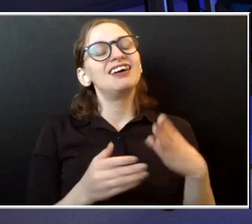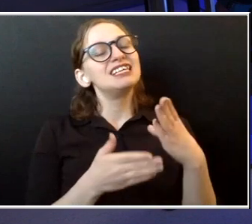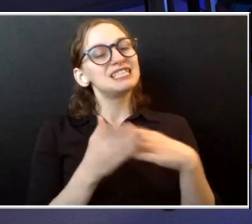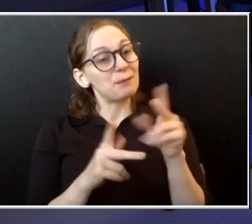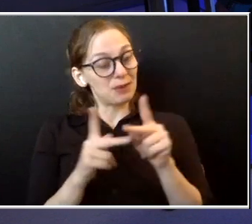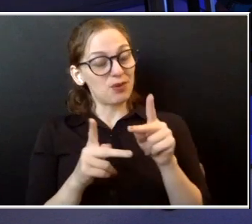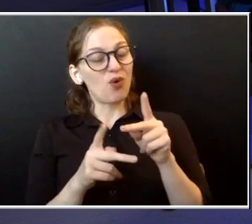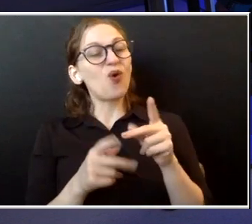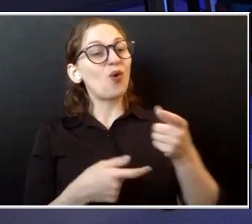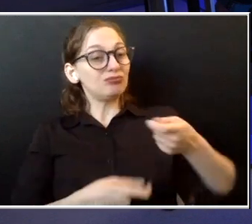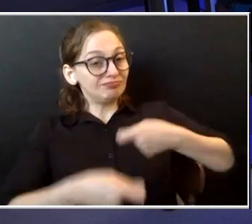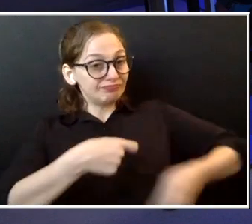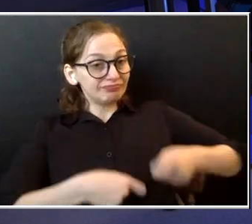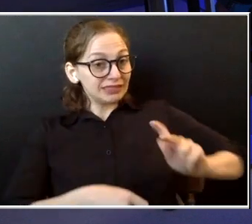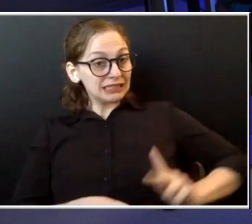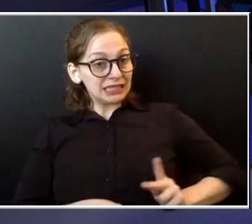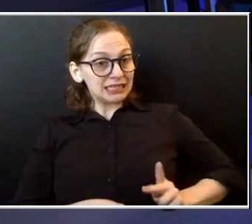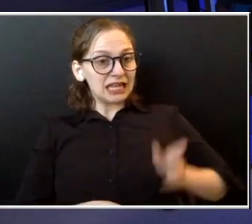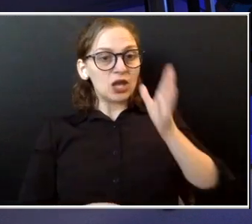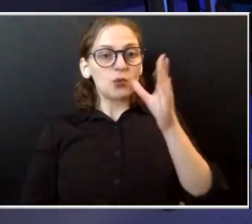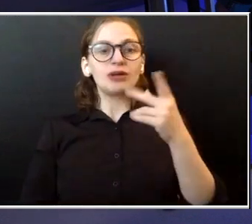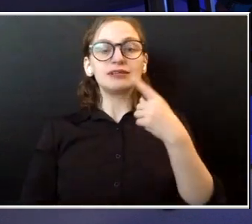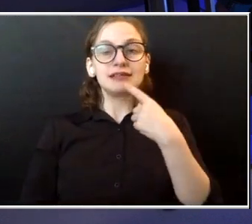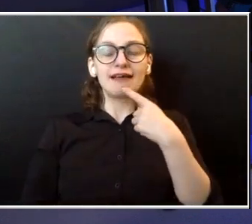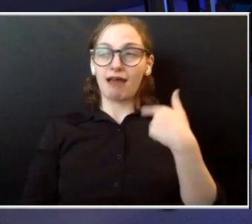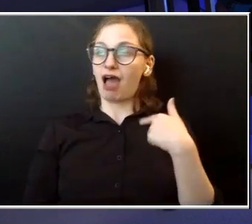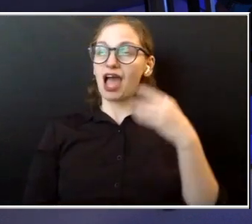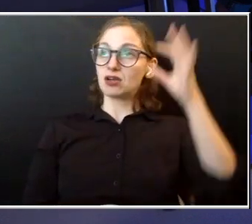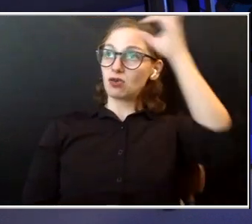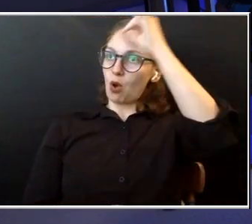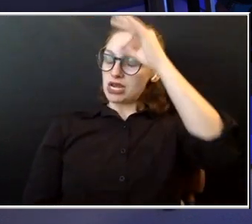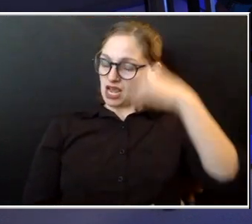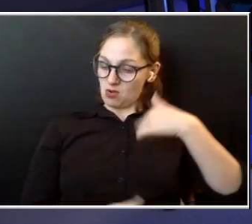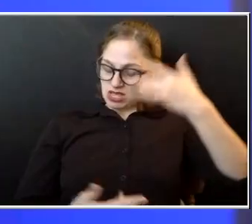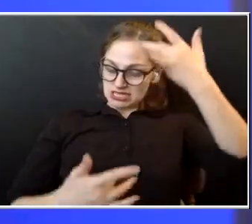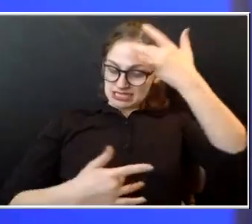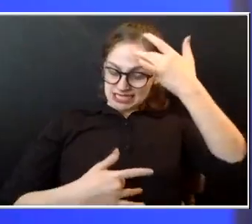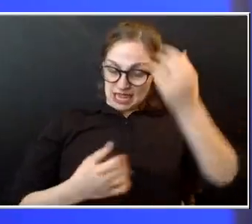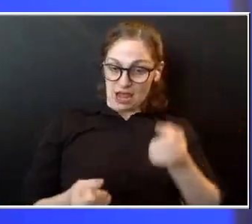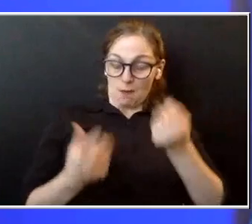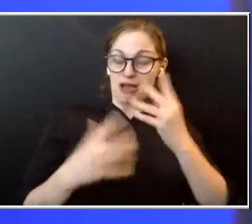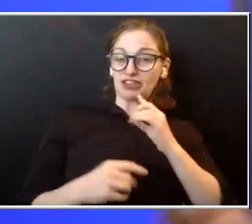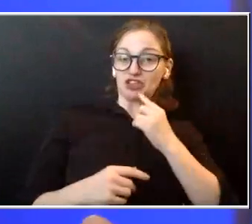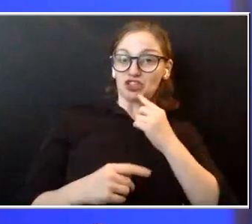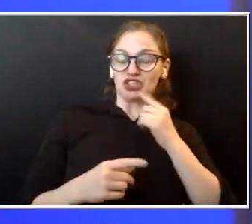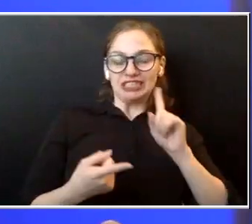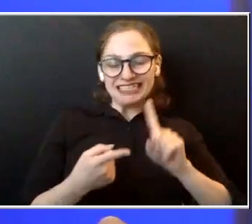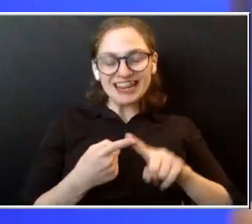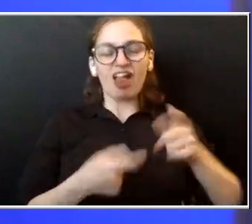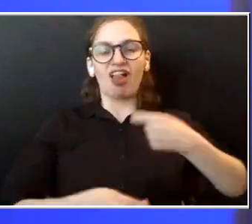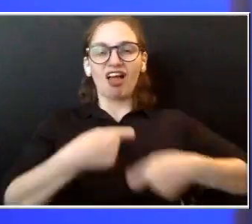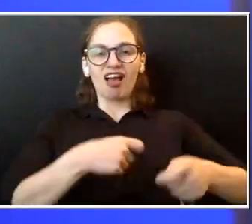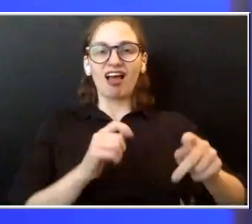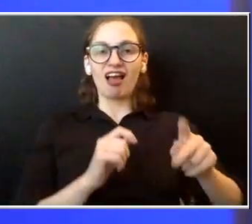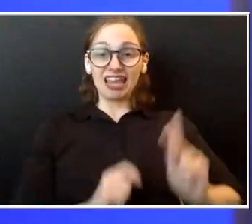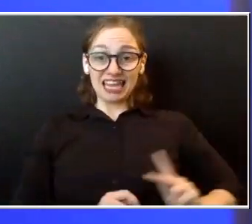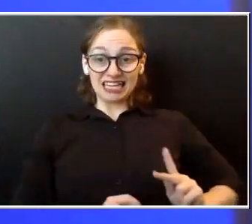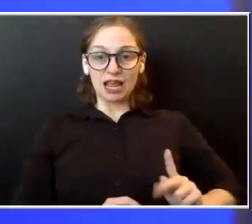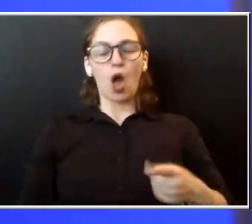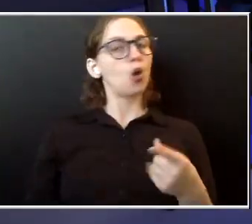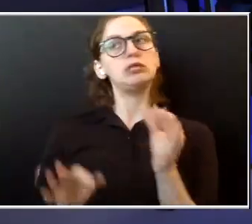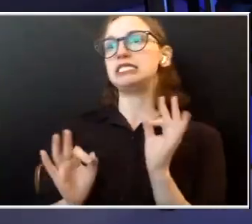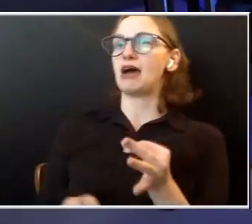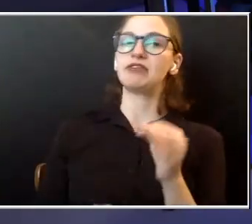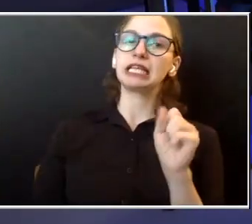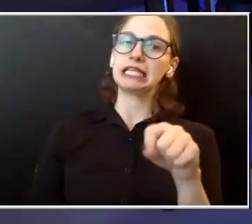until they suddenly got the new kidney and felt the difference. Yes. Was that Huge. fair? Yes, absolutely. I would ask slow, my wife. gradual decline, all of a sudden, boom.